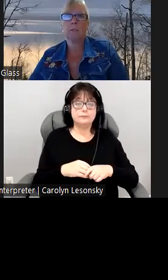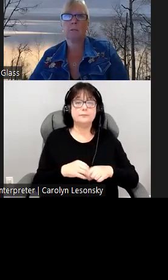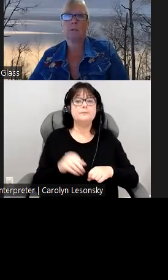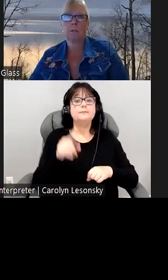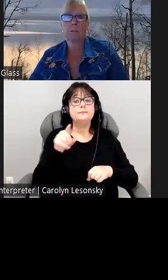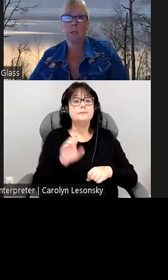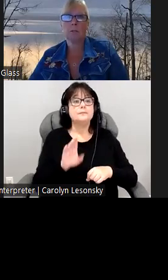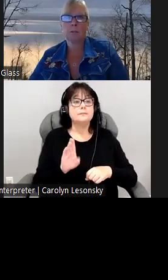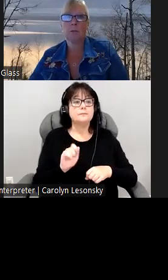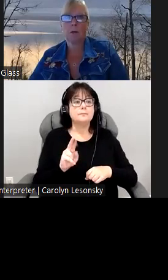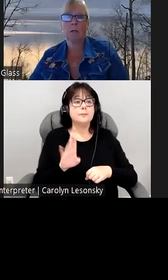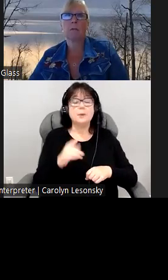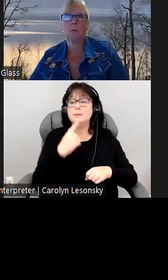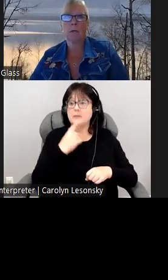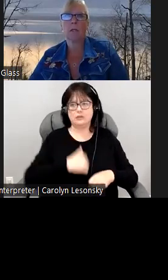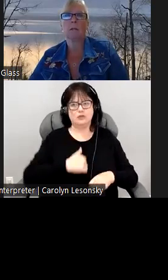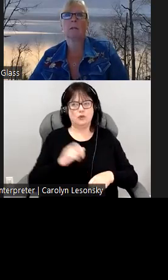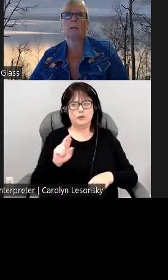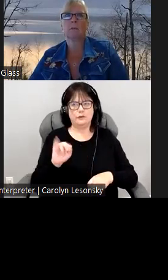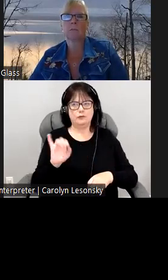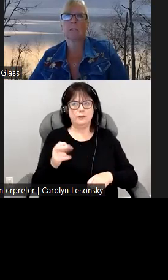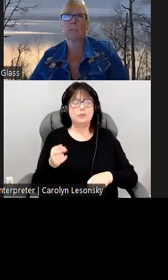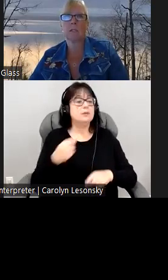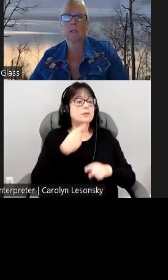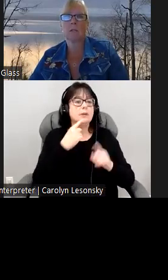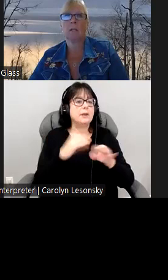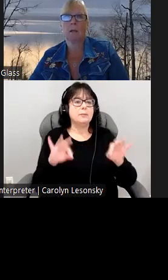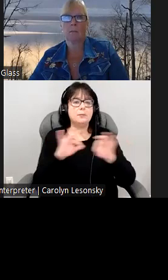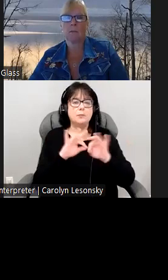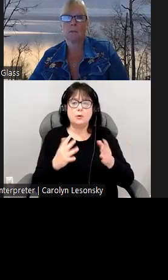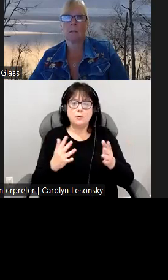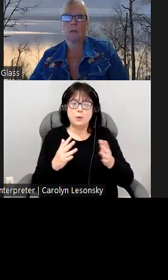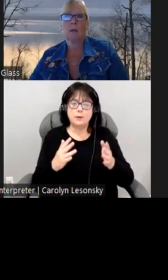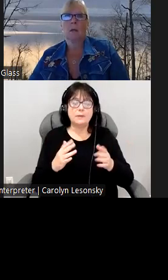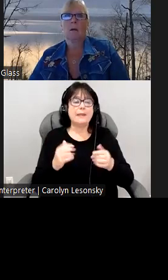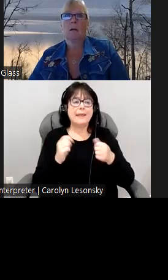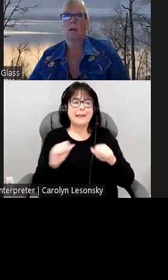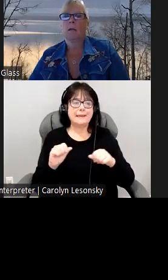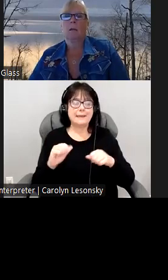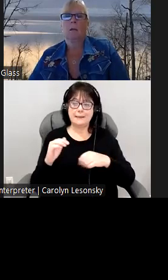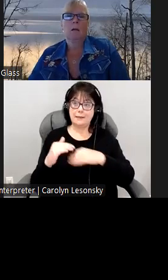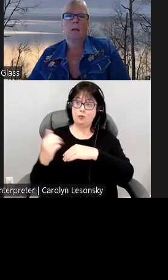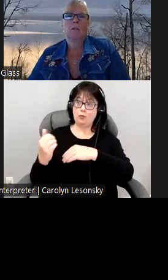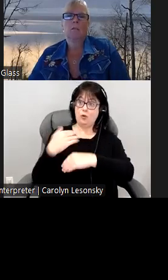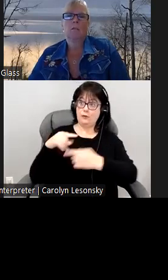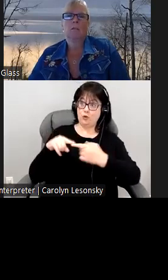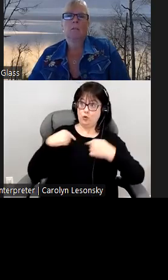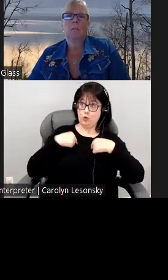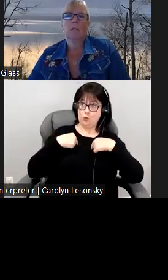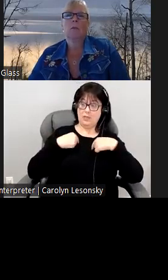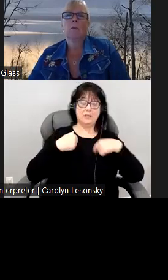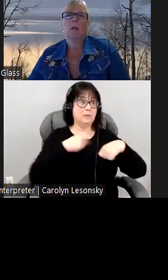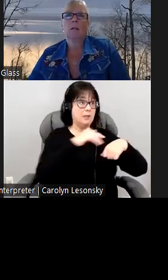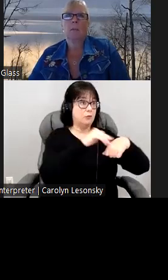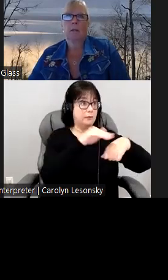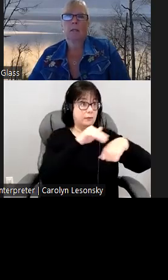really is to just make sure you are recording the referrals in and out in CAMS. I